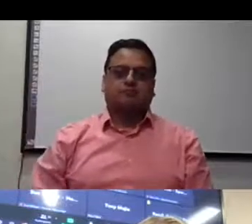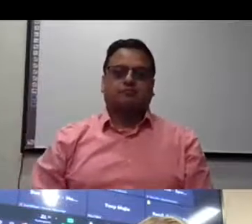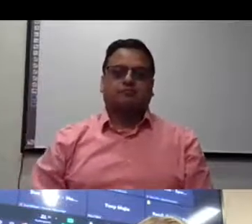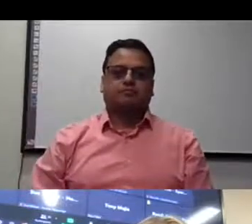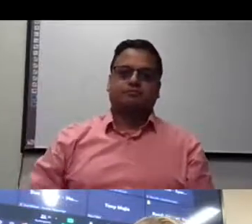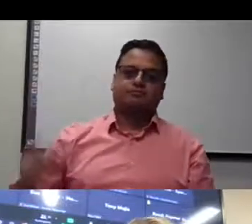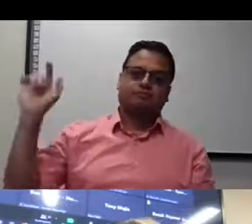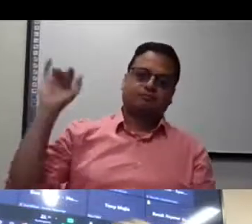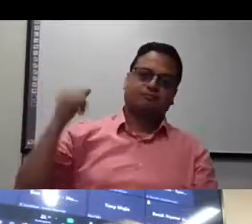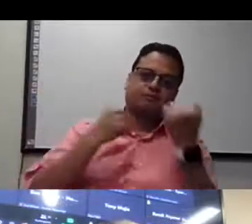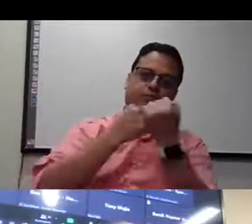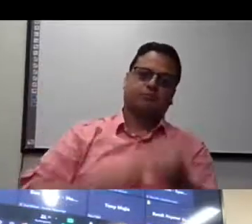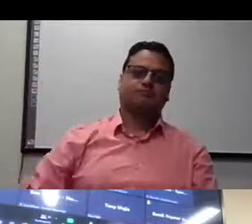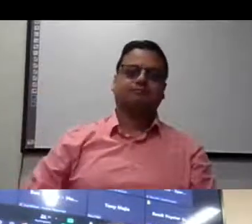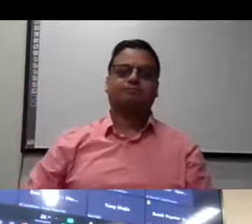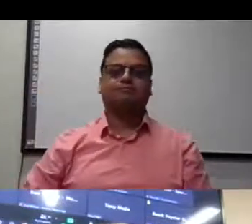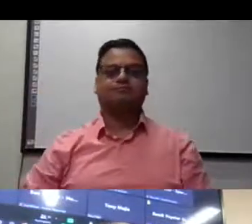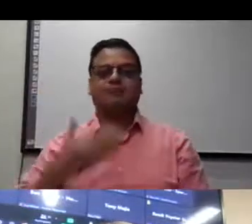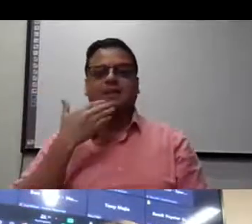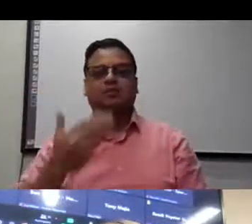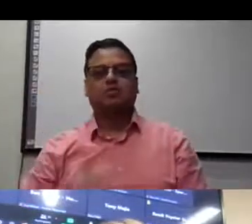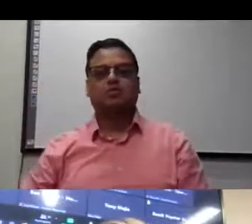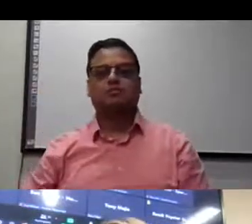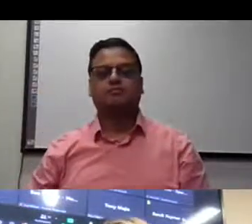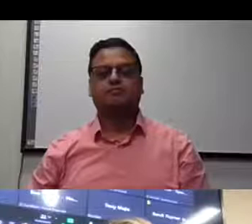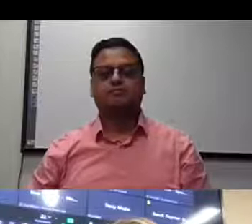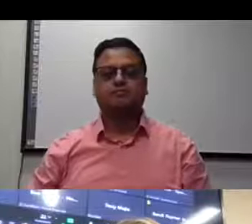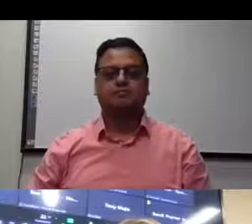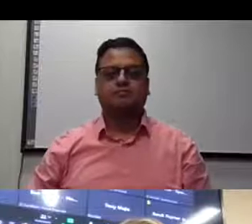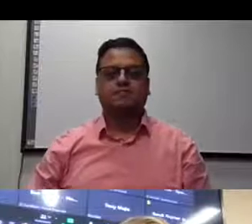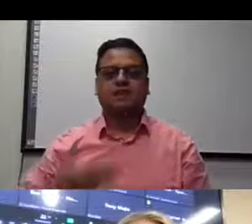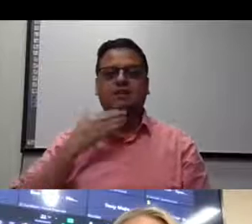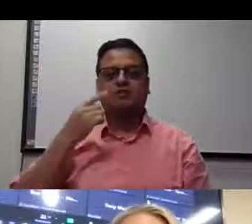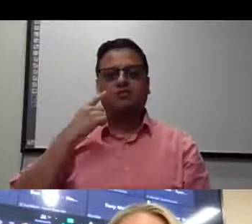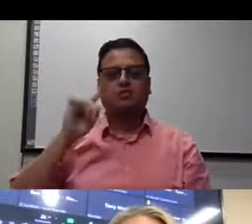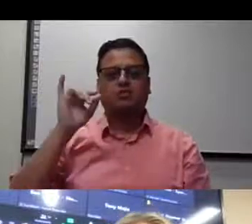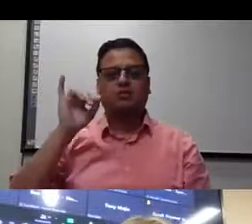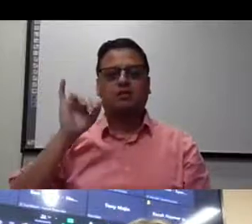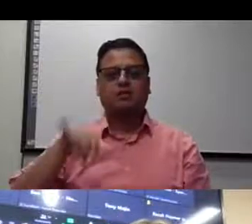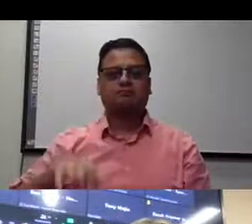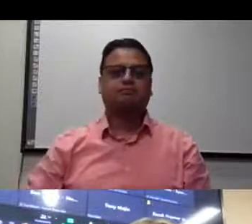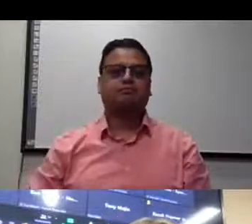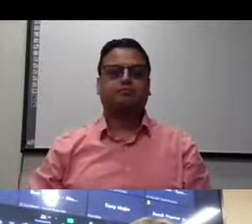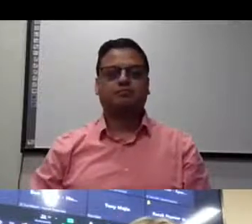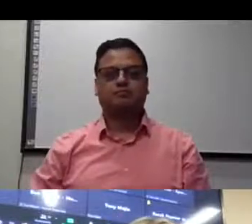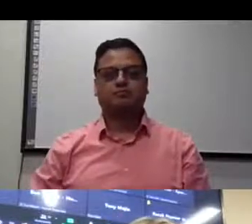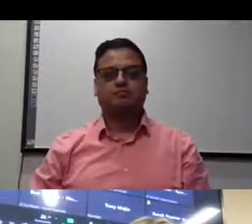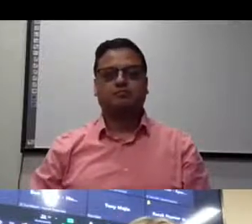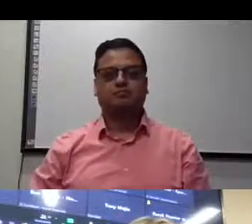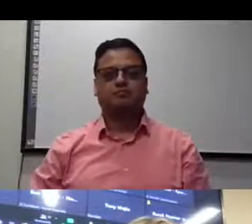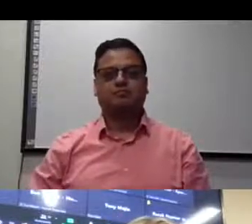Second. Thank you, Trustee Watkins for the motion. Trustee Proctor for the second. Roll call vote. Trustee Corzo.